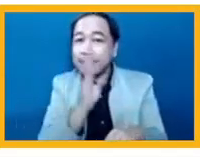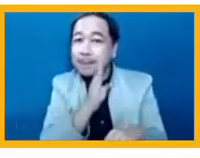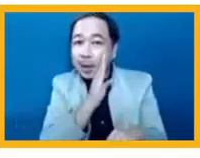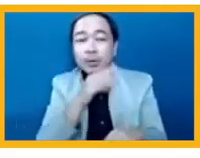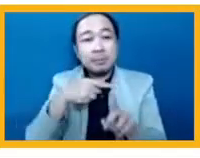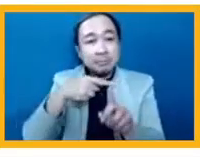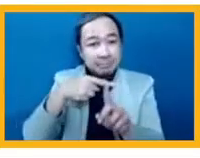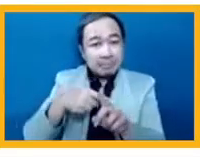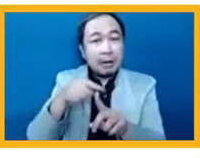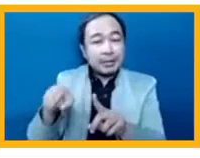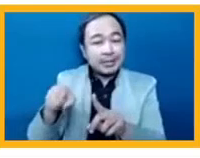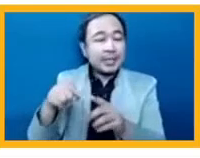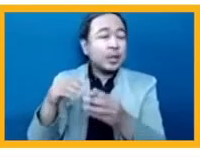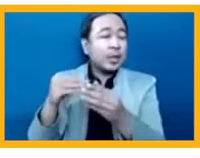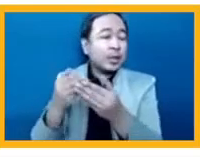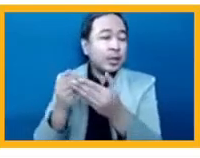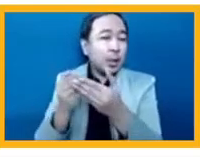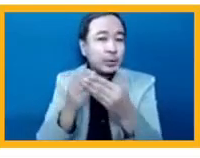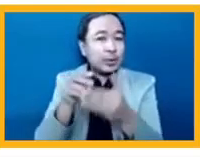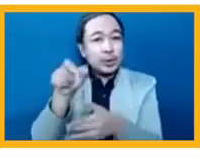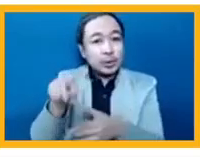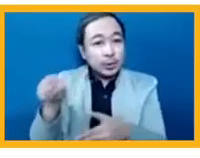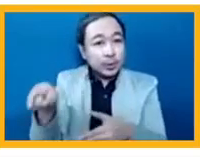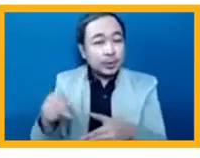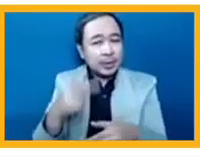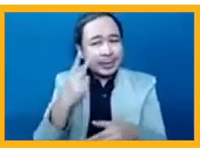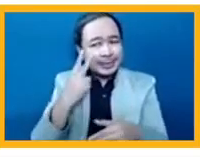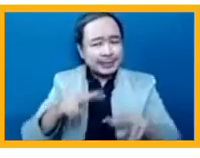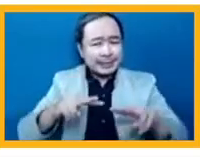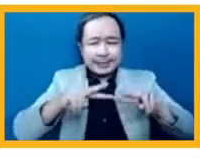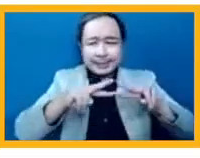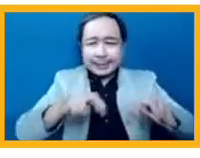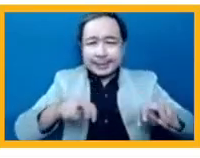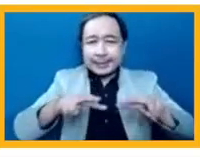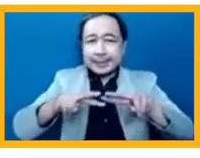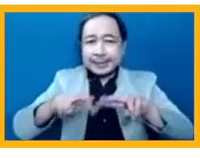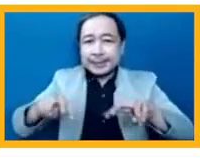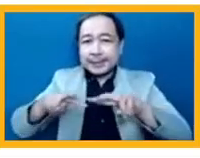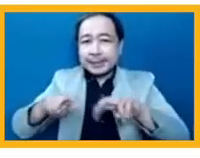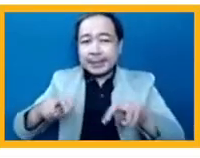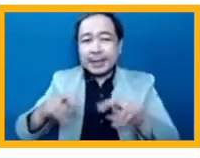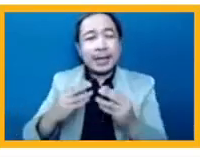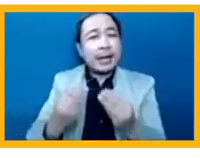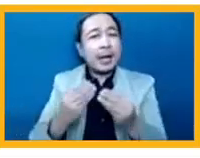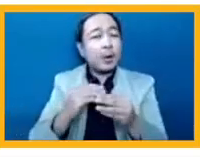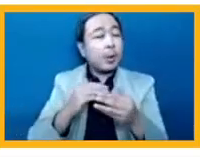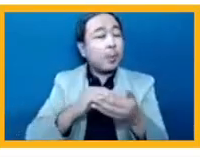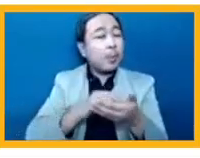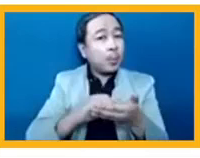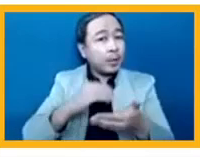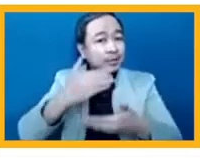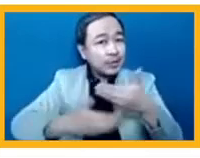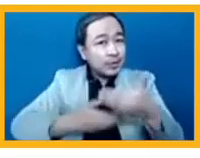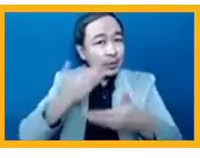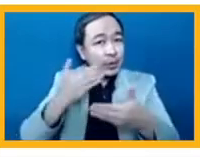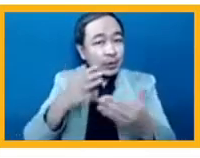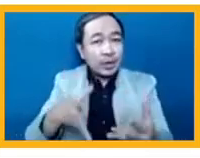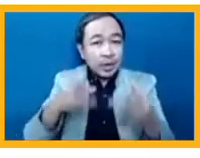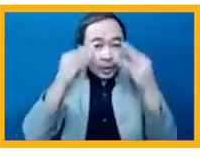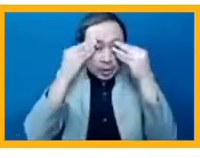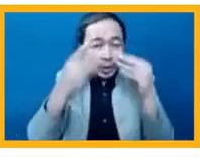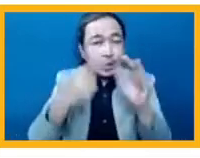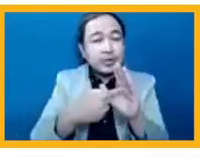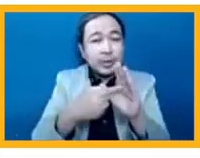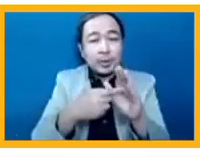these interactions and innovations to gain insight into how EdTech has impacted traditional teaching learning practices such as lesson delivery